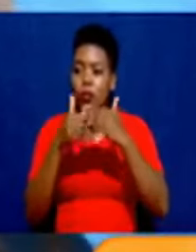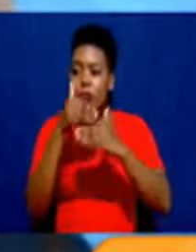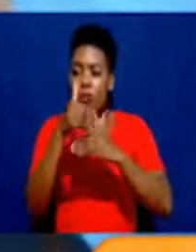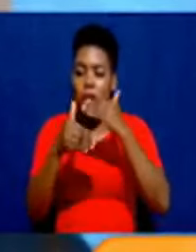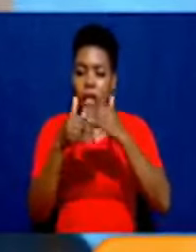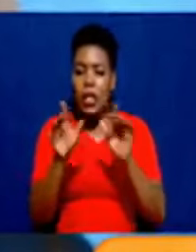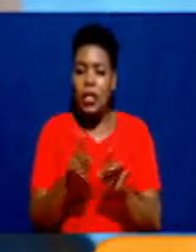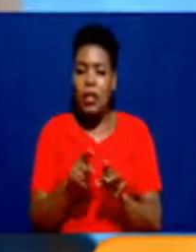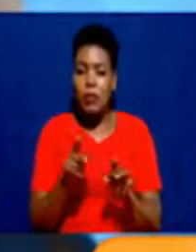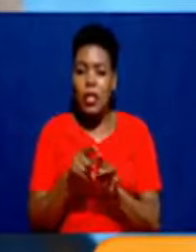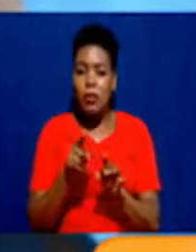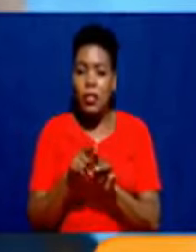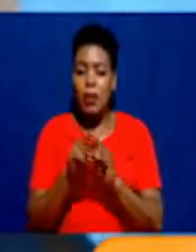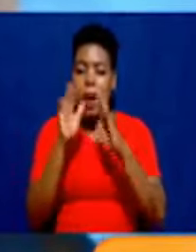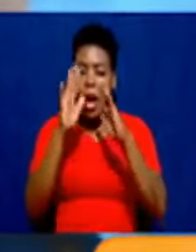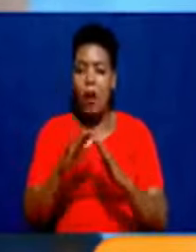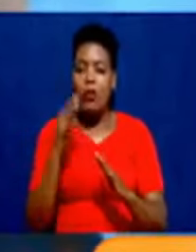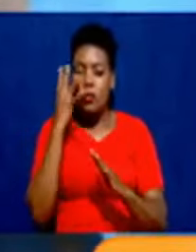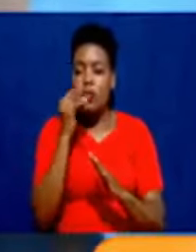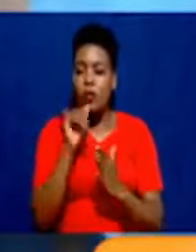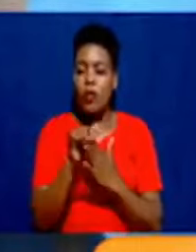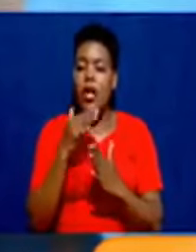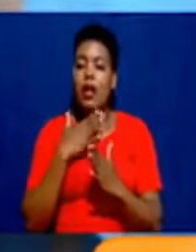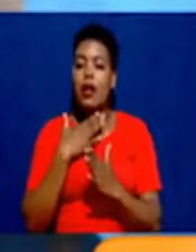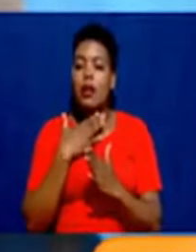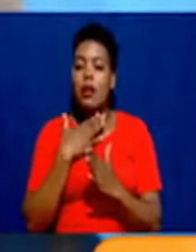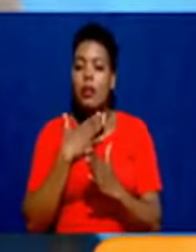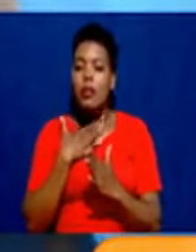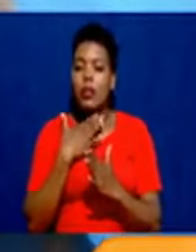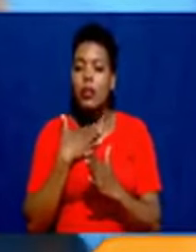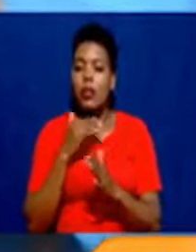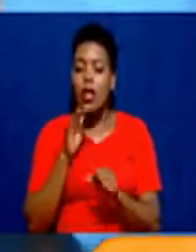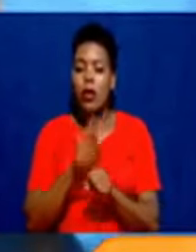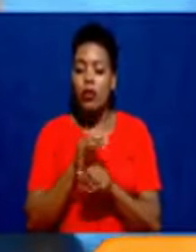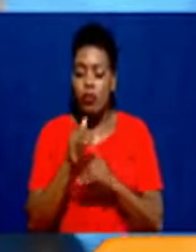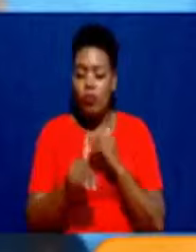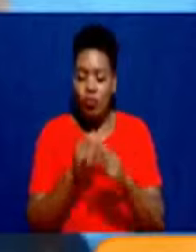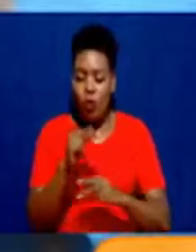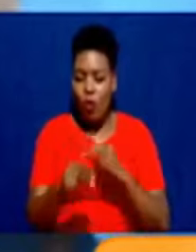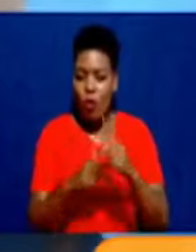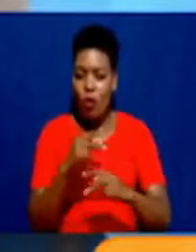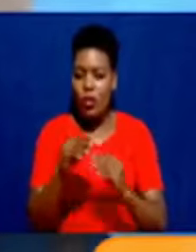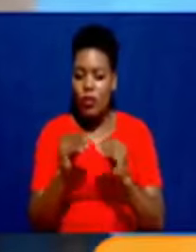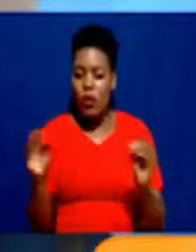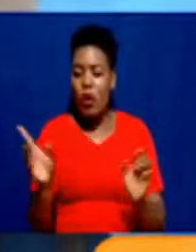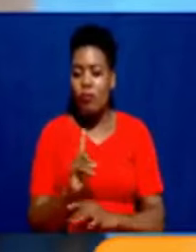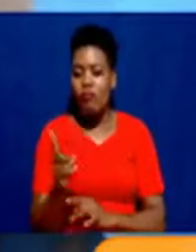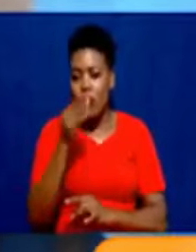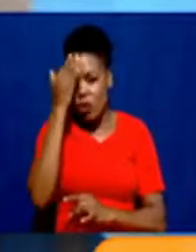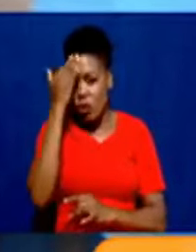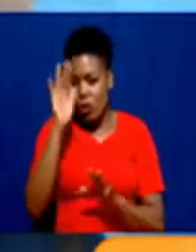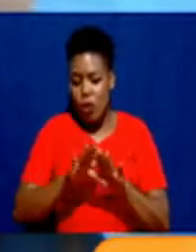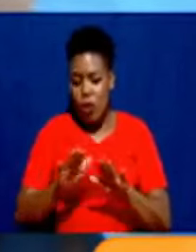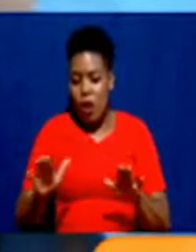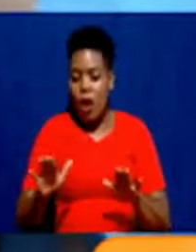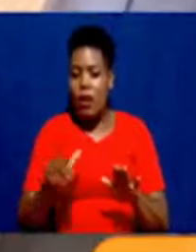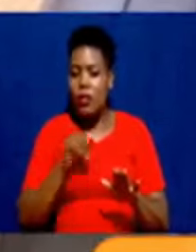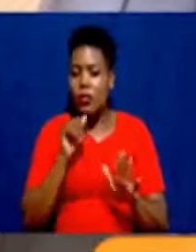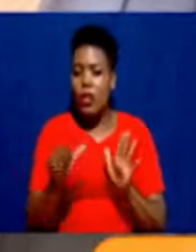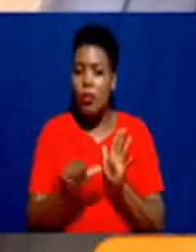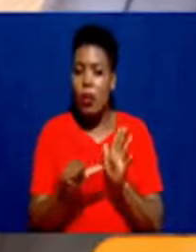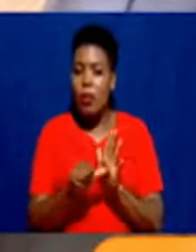this kind of standalone housing that does not require to go up, where because land is not a bit of an issue